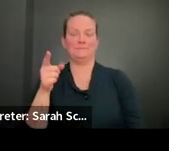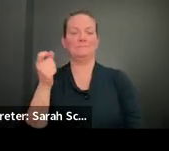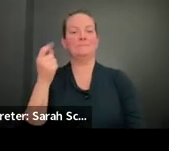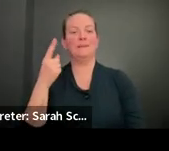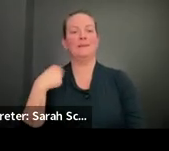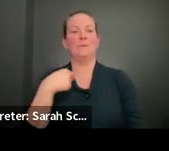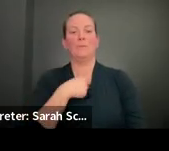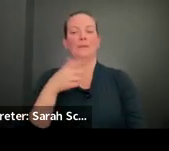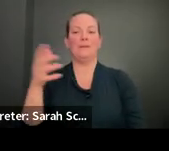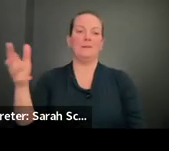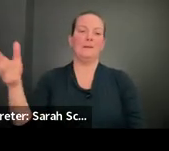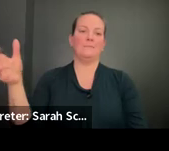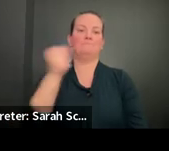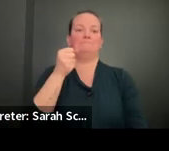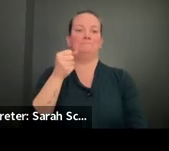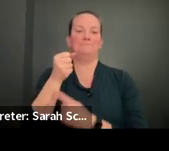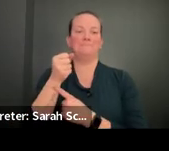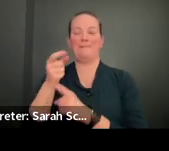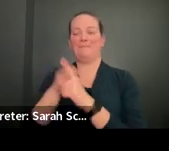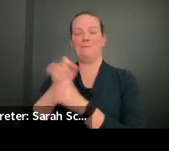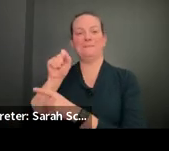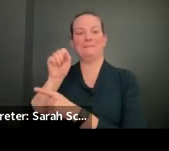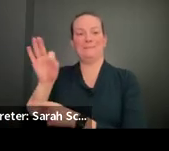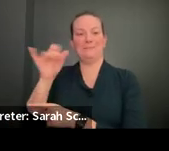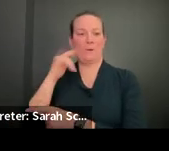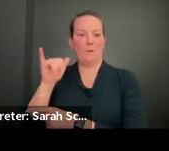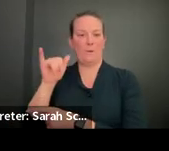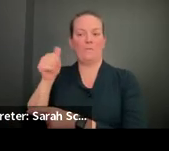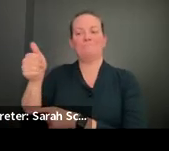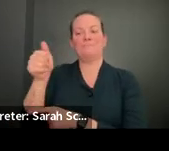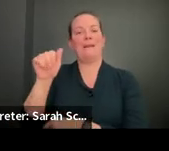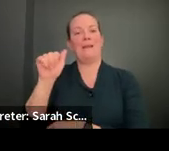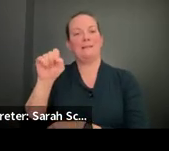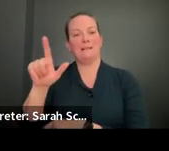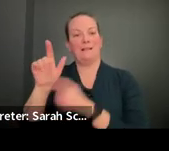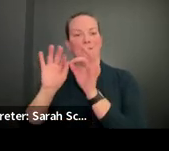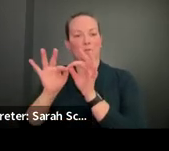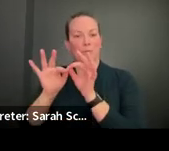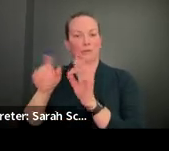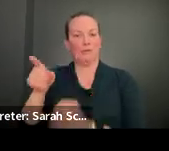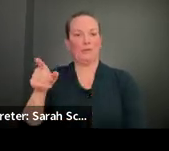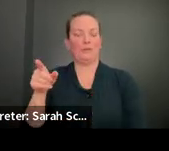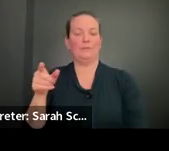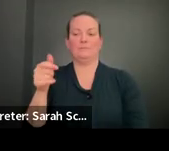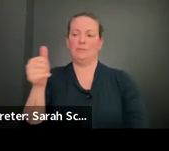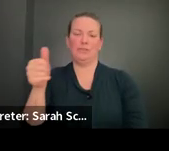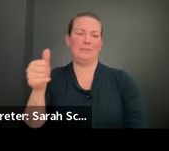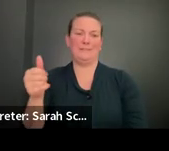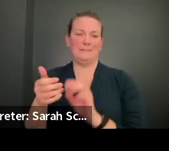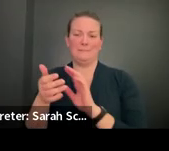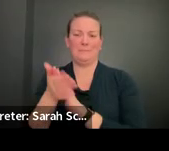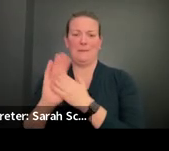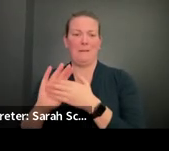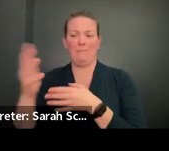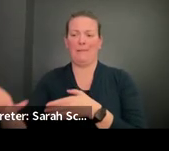import from San Francisco an ASL interpreter who has practically become a part of